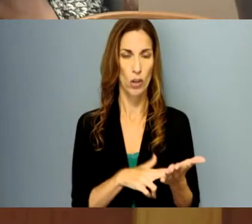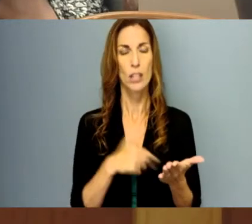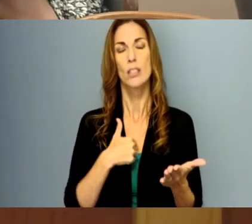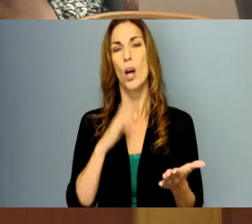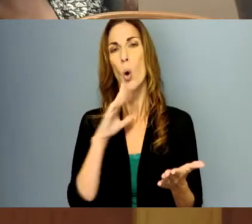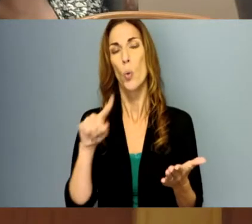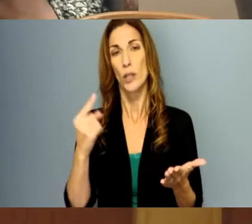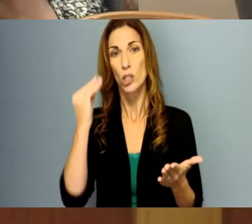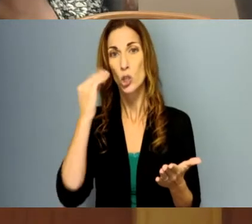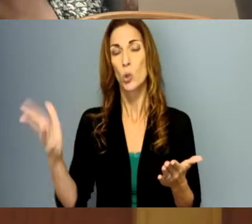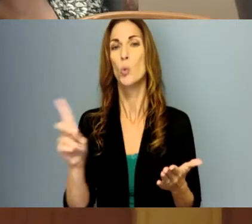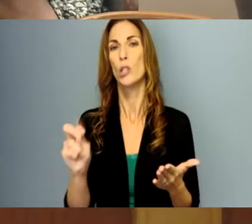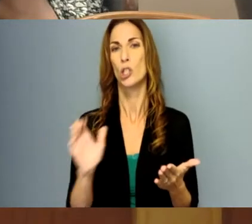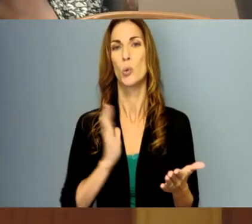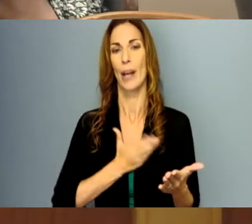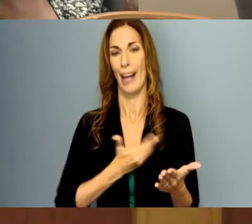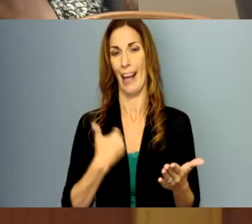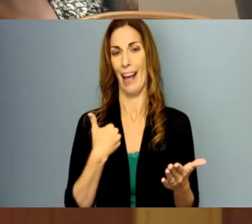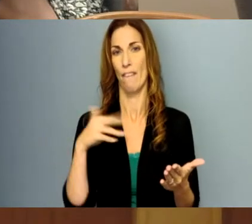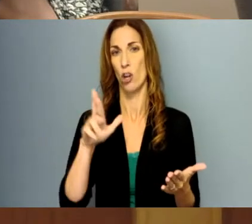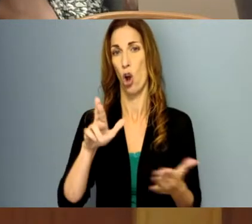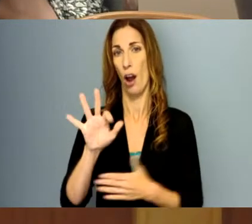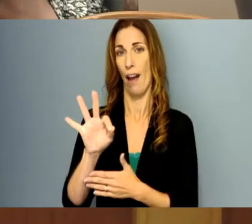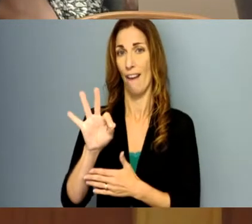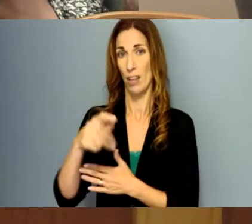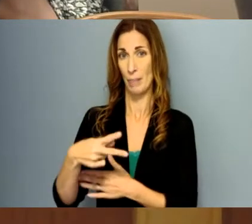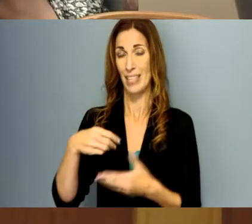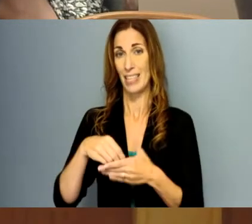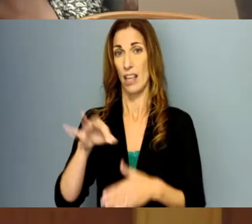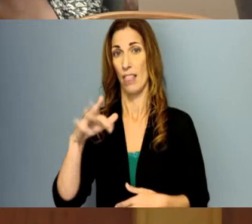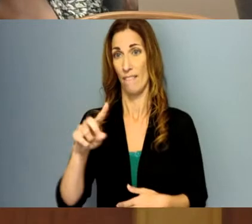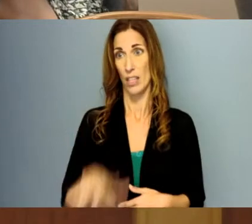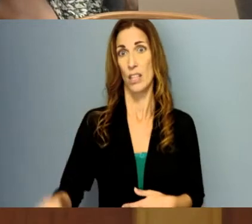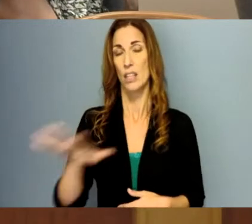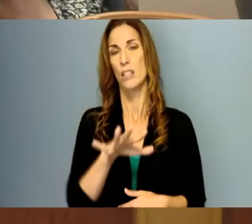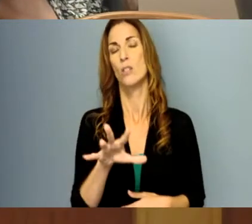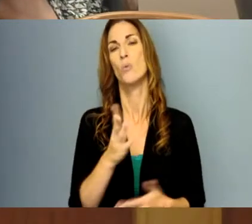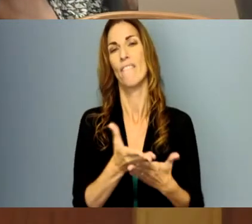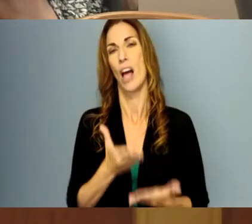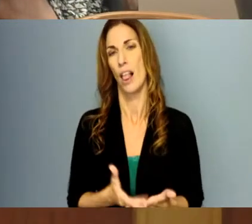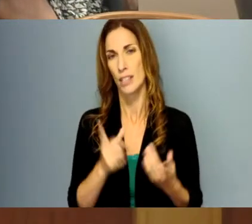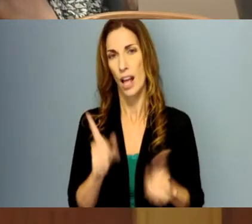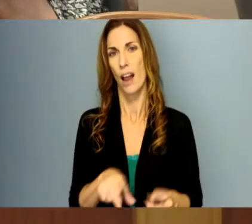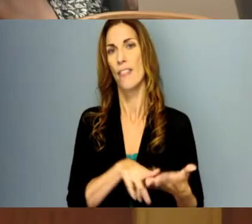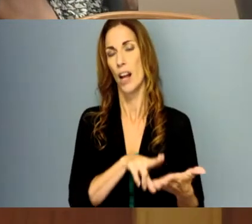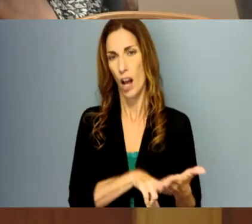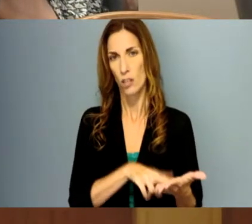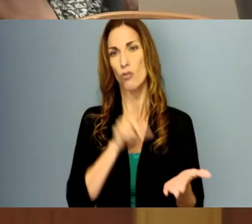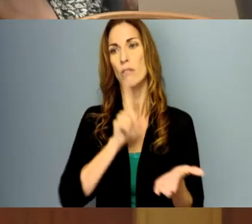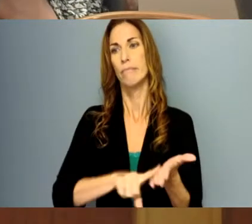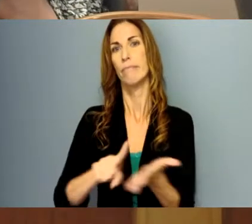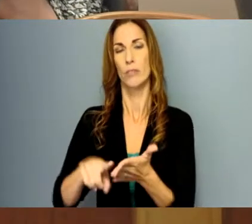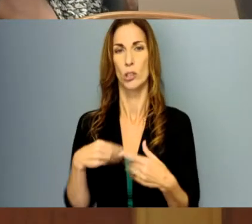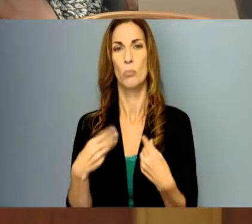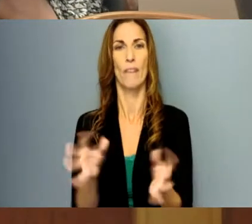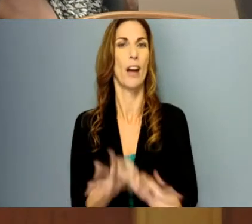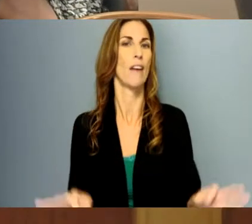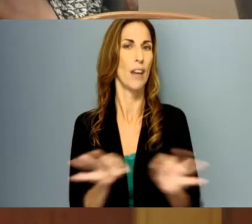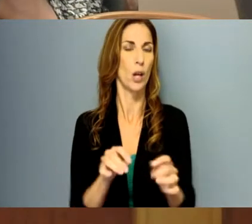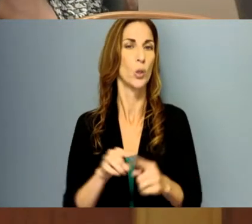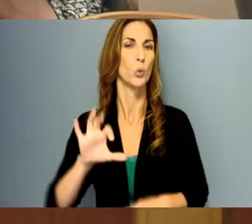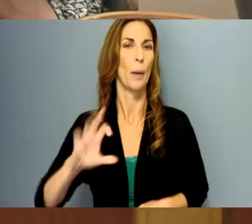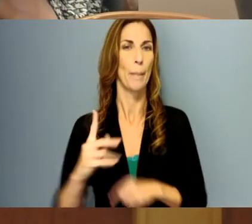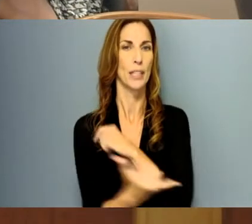just note that we do have an RFP in the field to validate the contract is providing value to Bucks